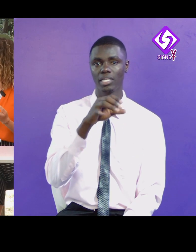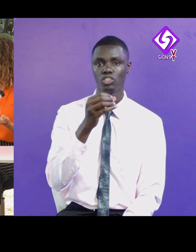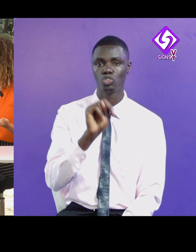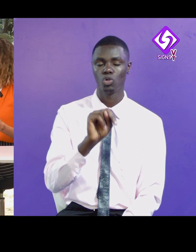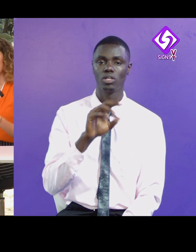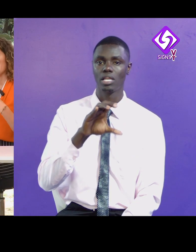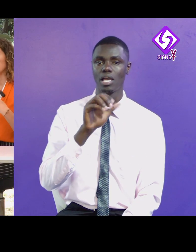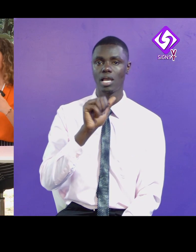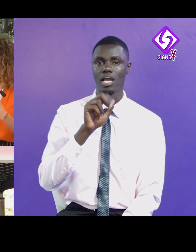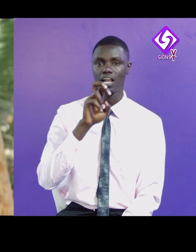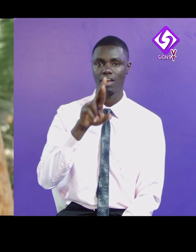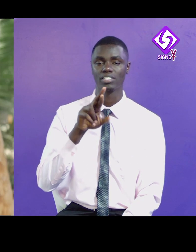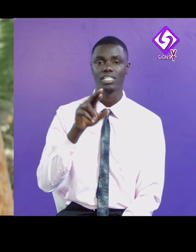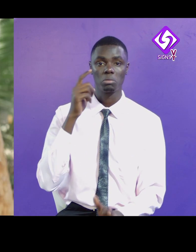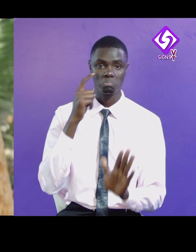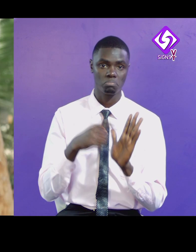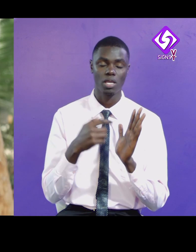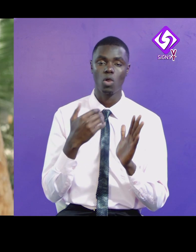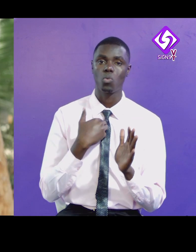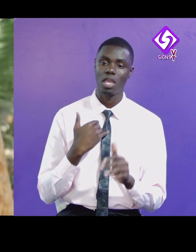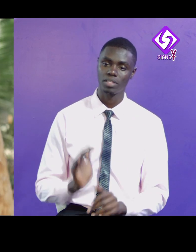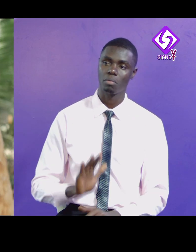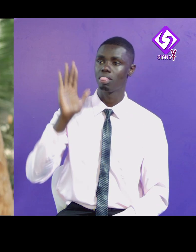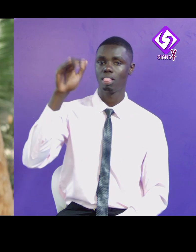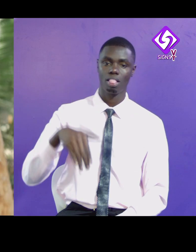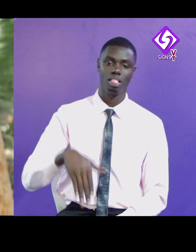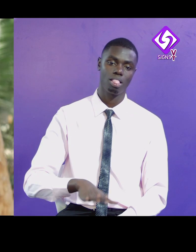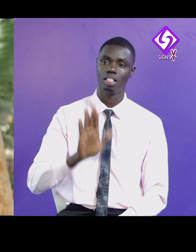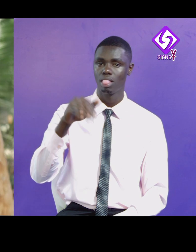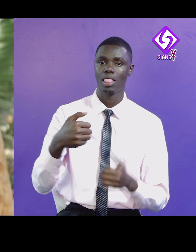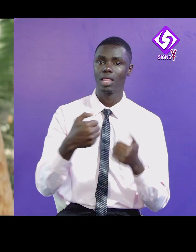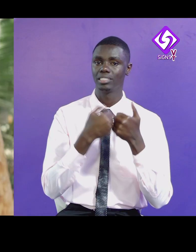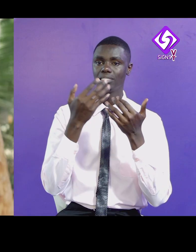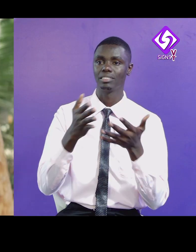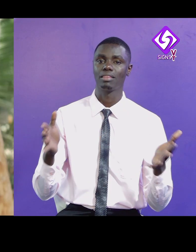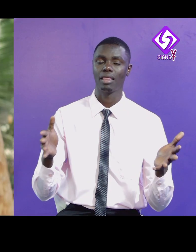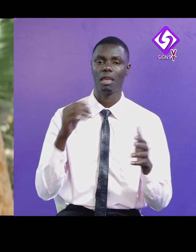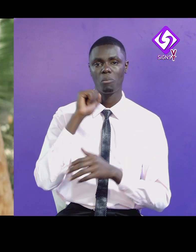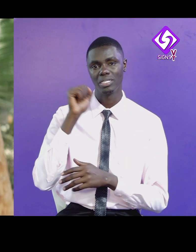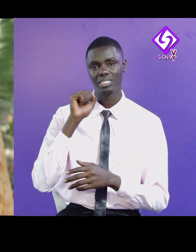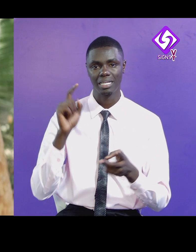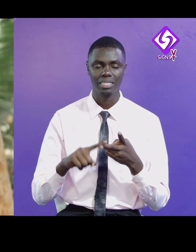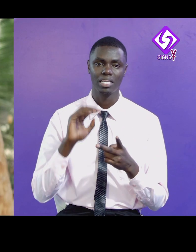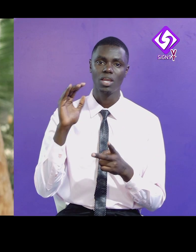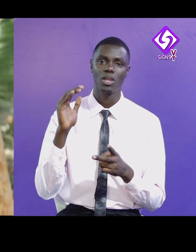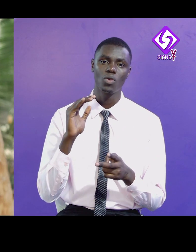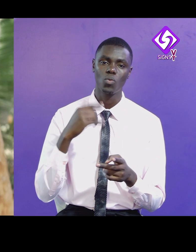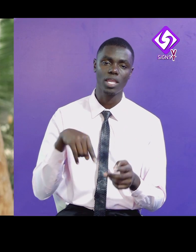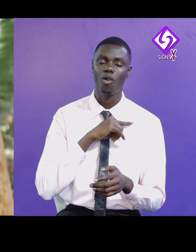So it's about acknowledging that we all have ups and downs in life. There will always be challenges, like you say, politically. We will